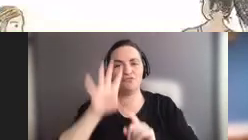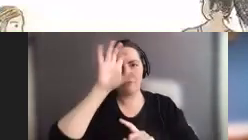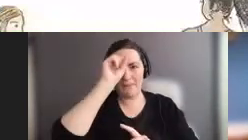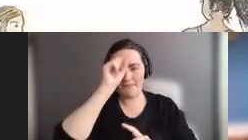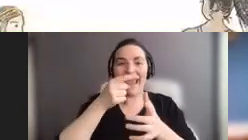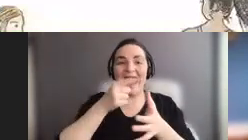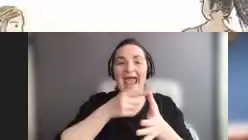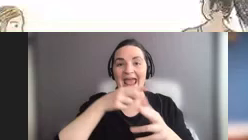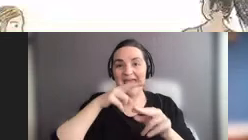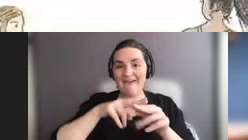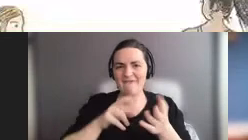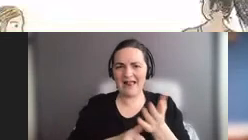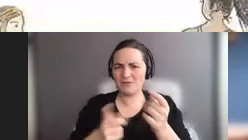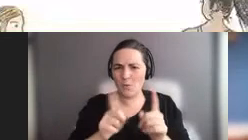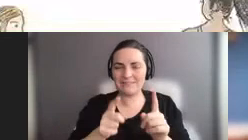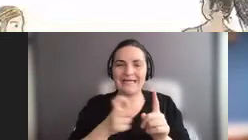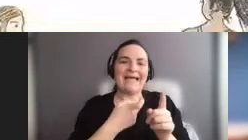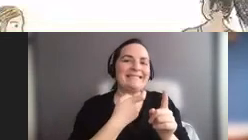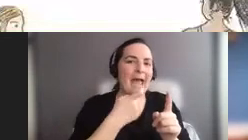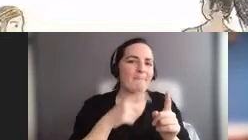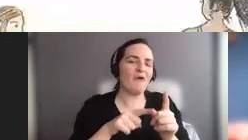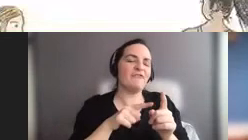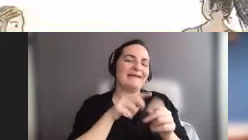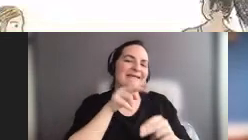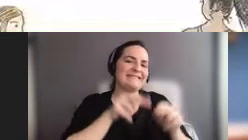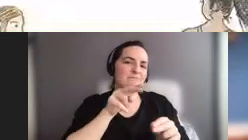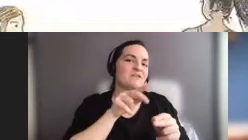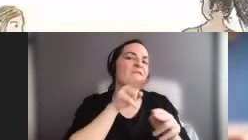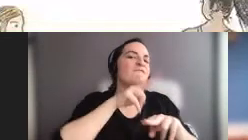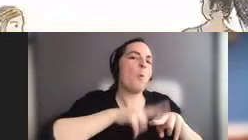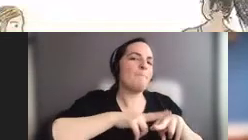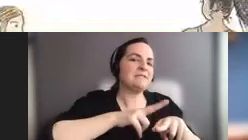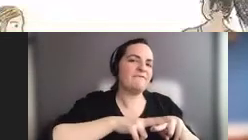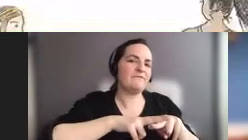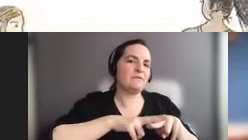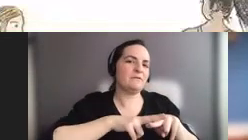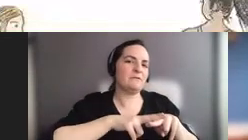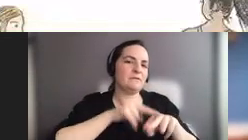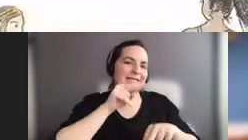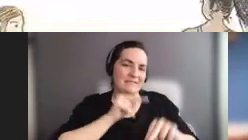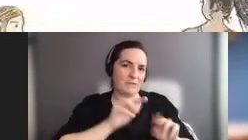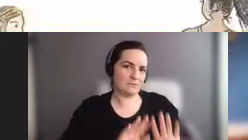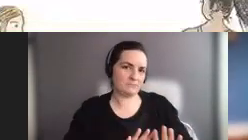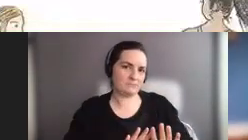of formative assessment. Basically, people who write about assessment